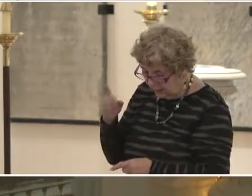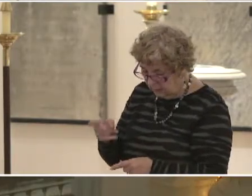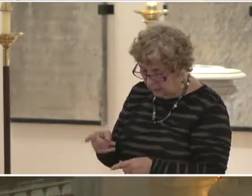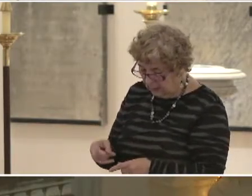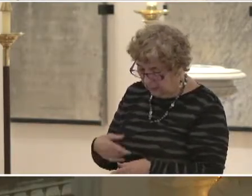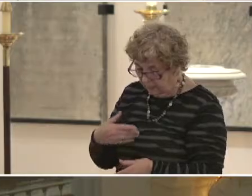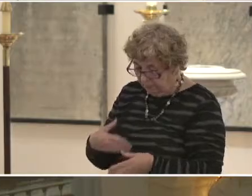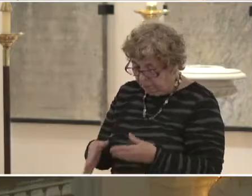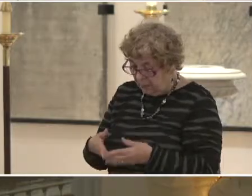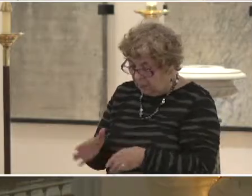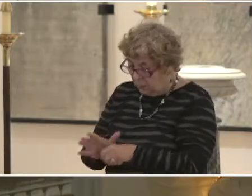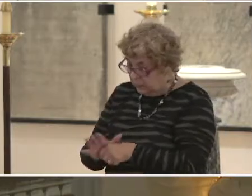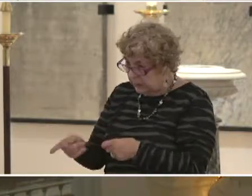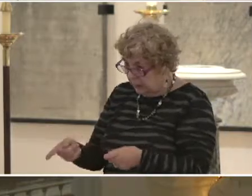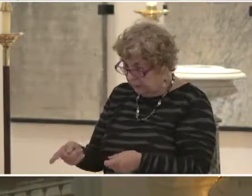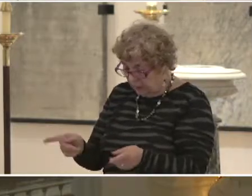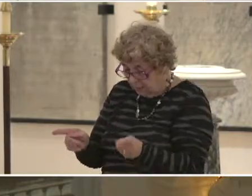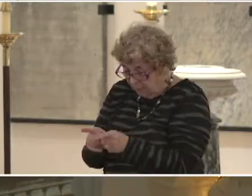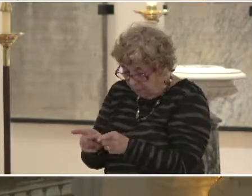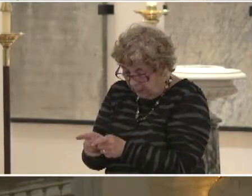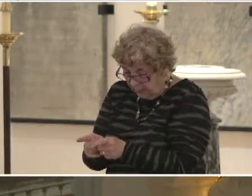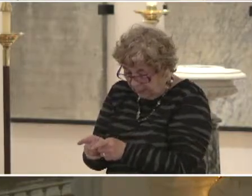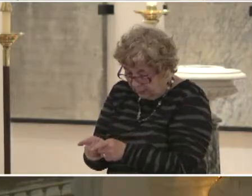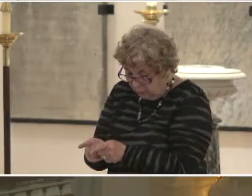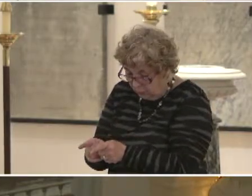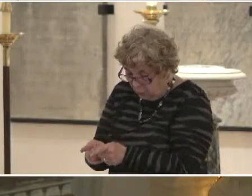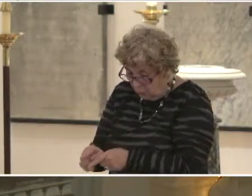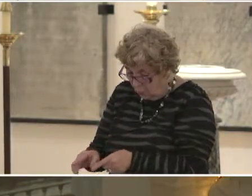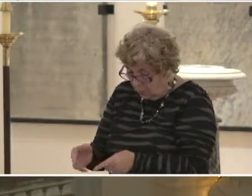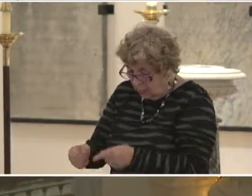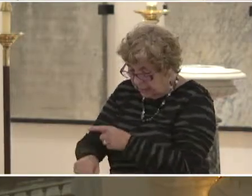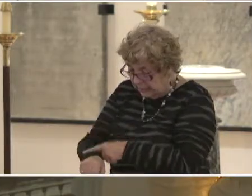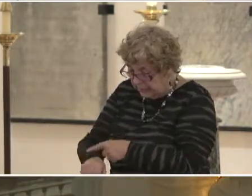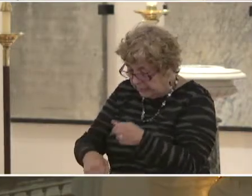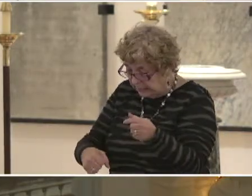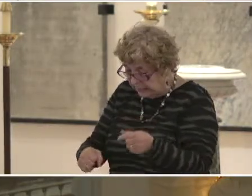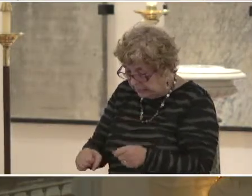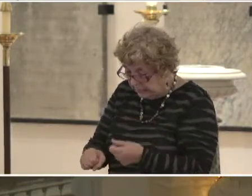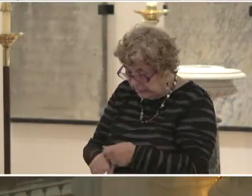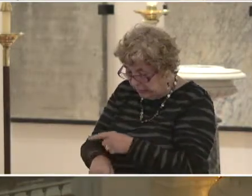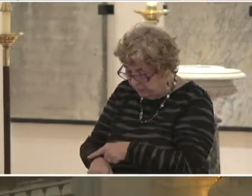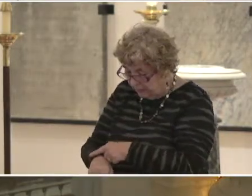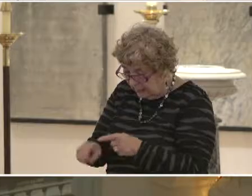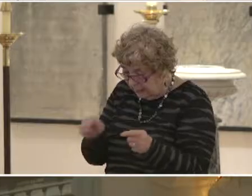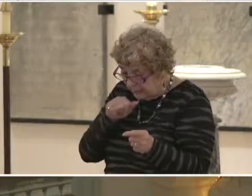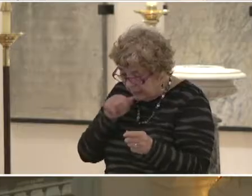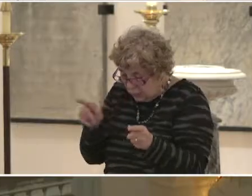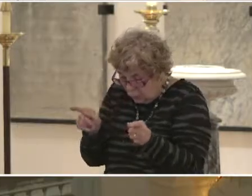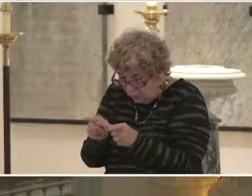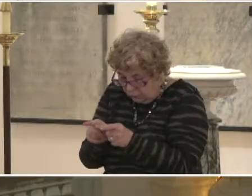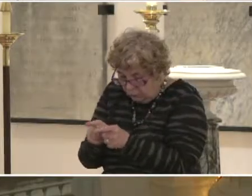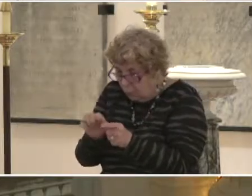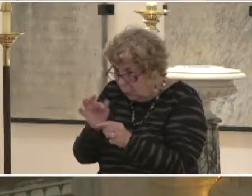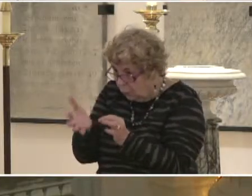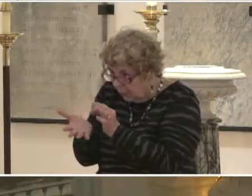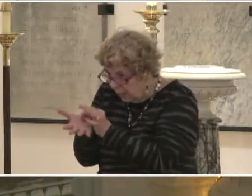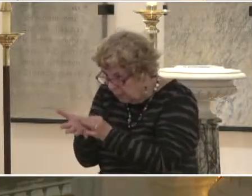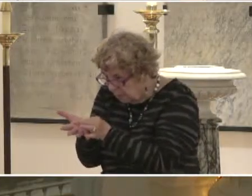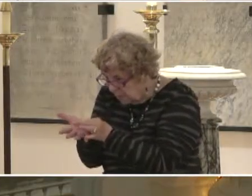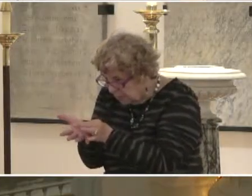Maybe faith is Martin Luther picking up a pen in his deepest depression and translating